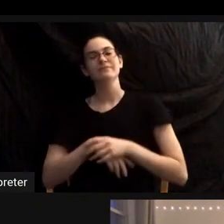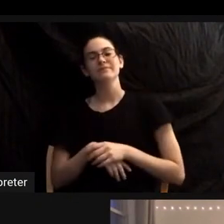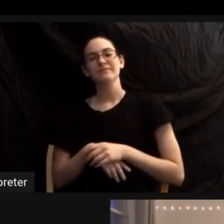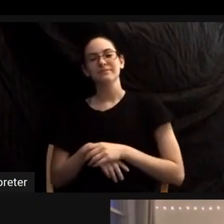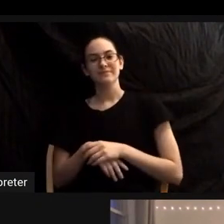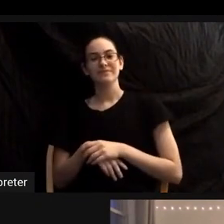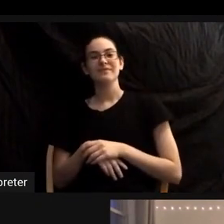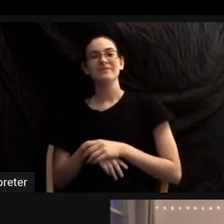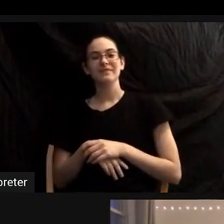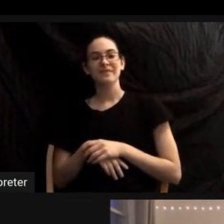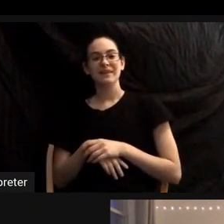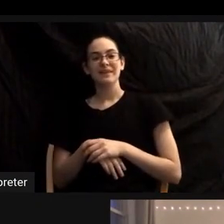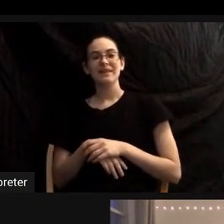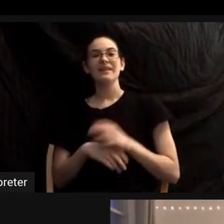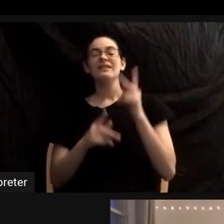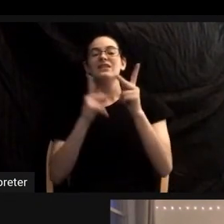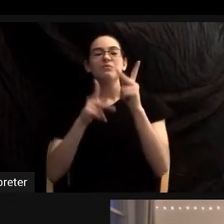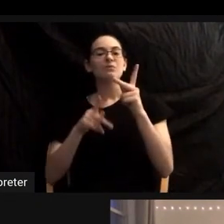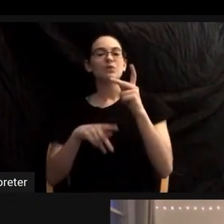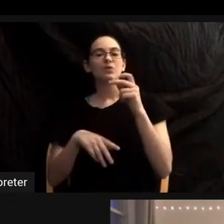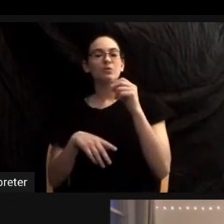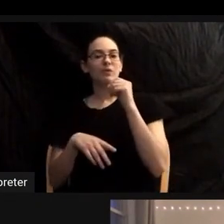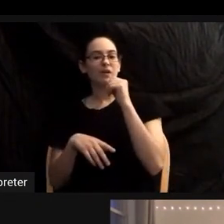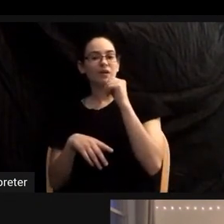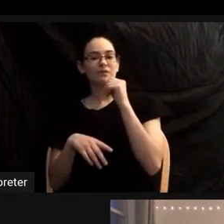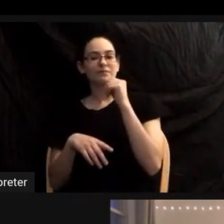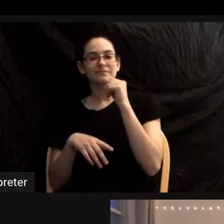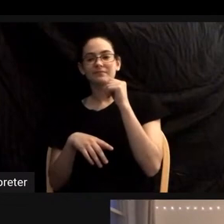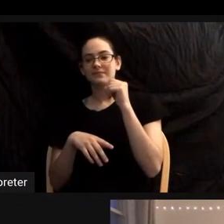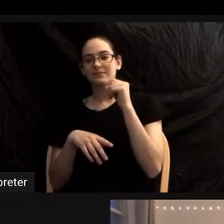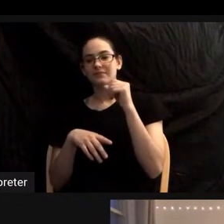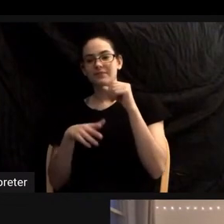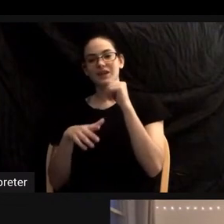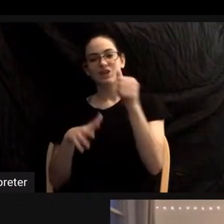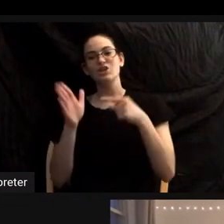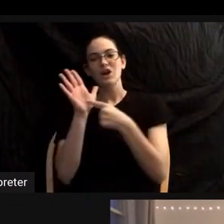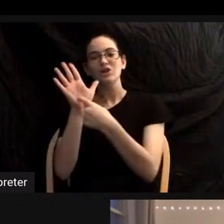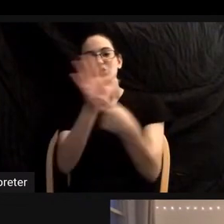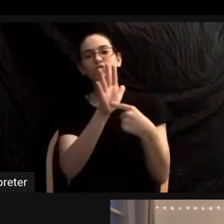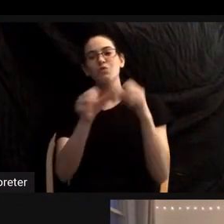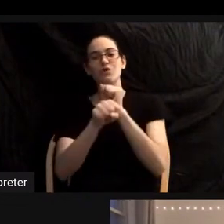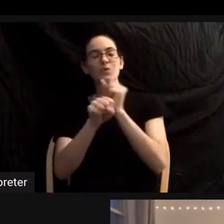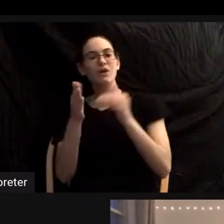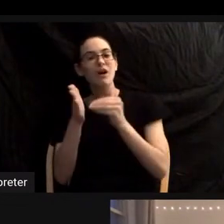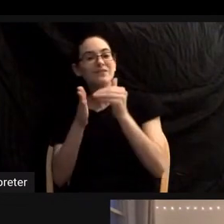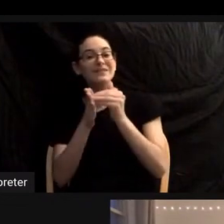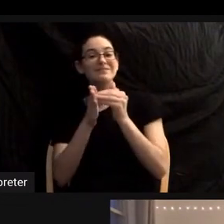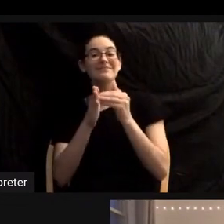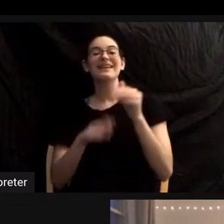this is mostly the people who are underproduced and underrepresented in the American theater. Those are my people, and those